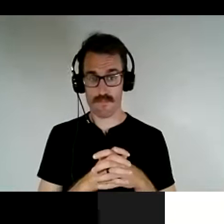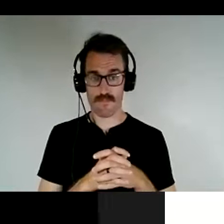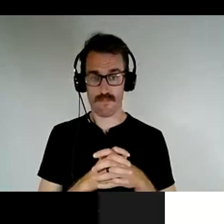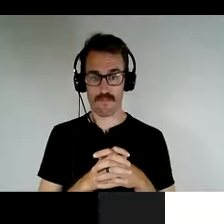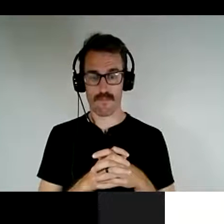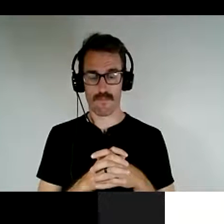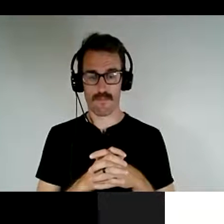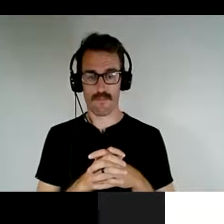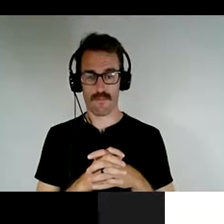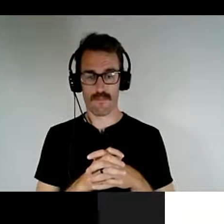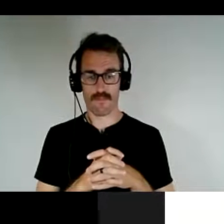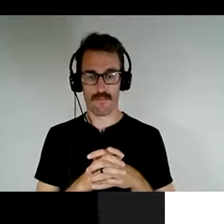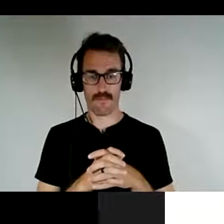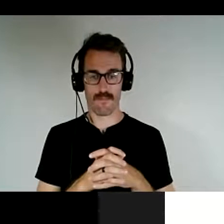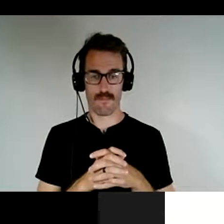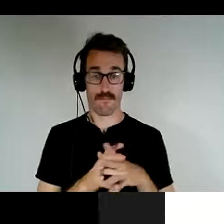Yes, we are.